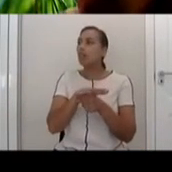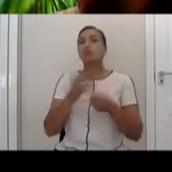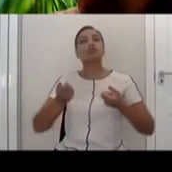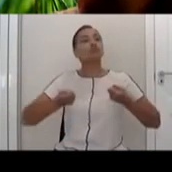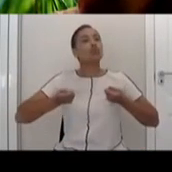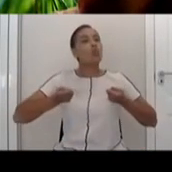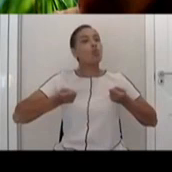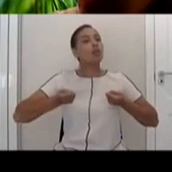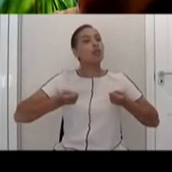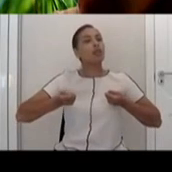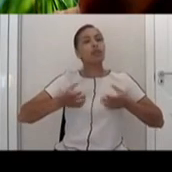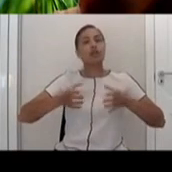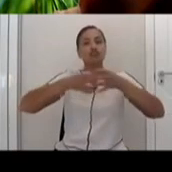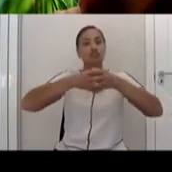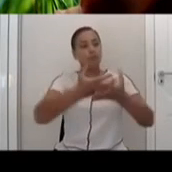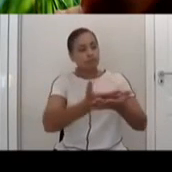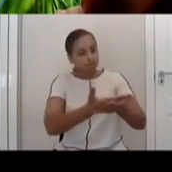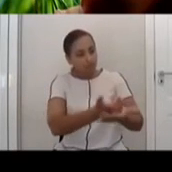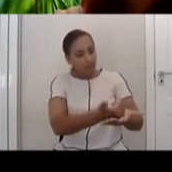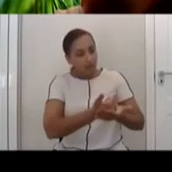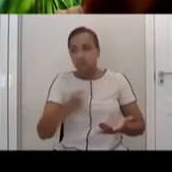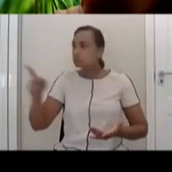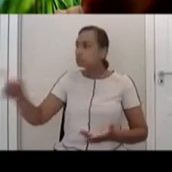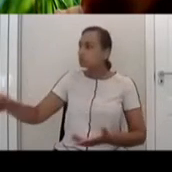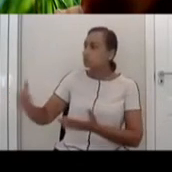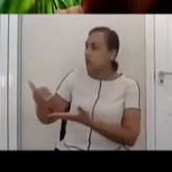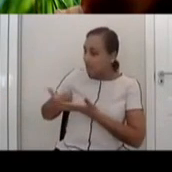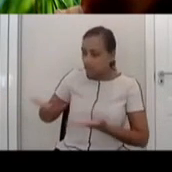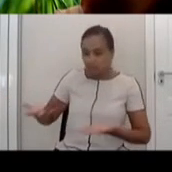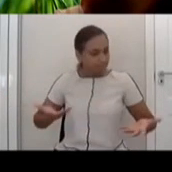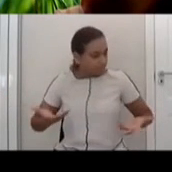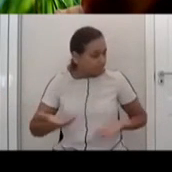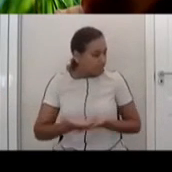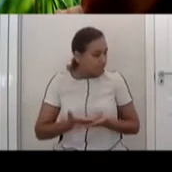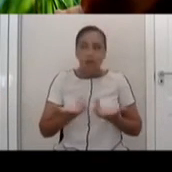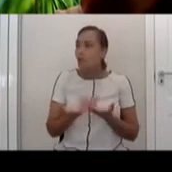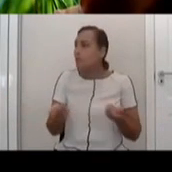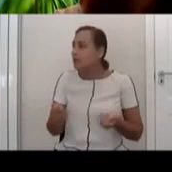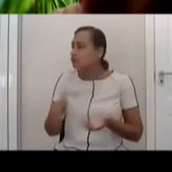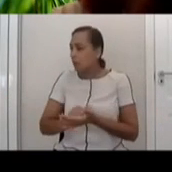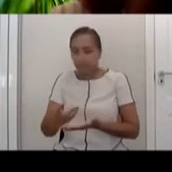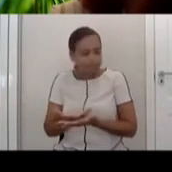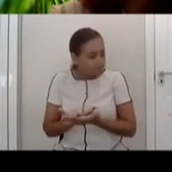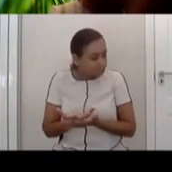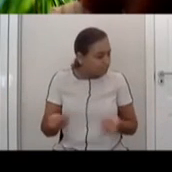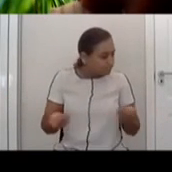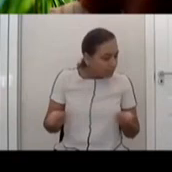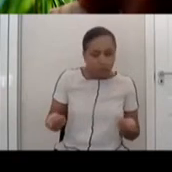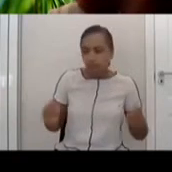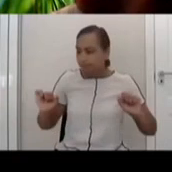control group to kind of manage any local outbreaks very